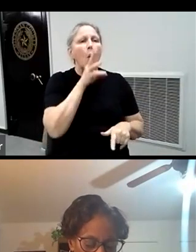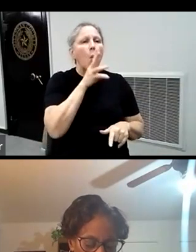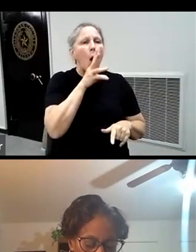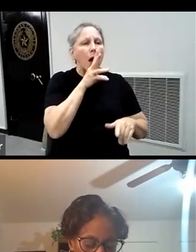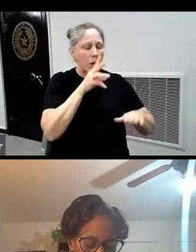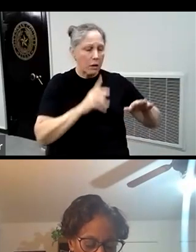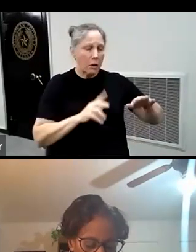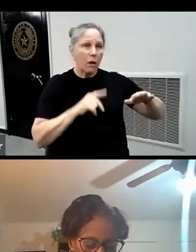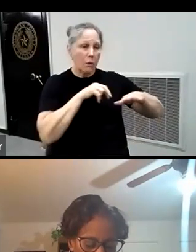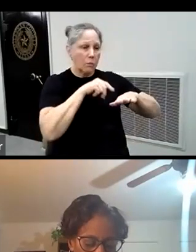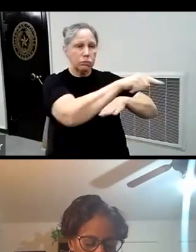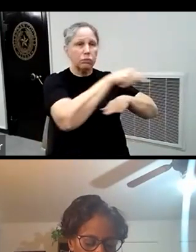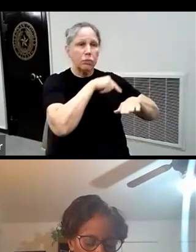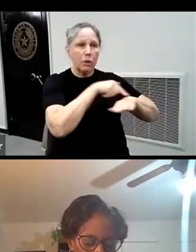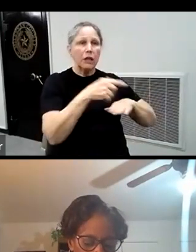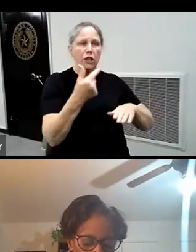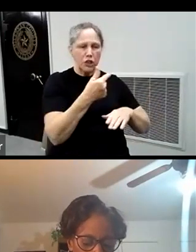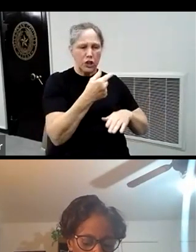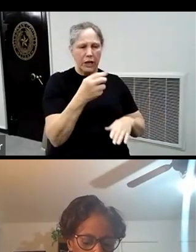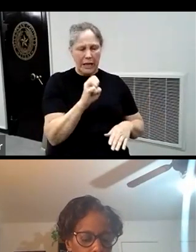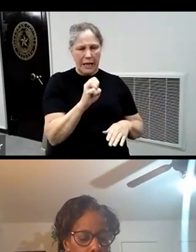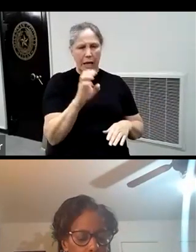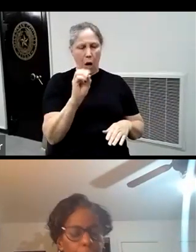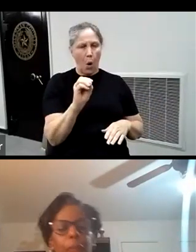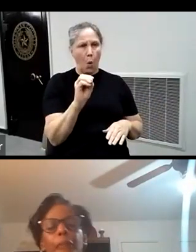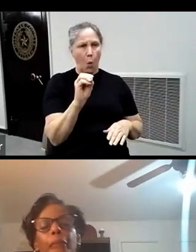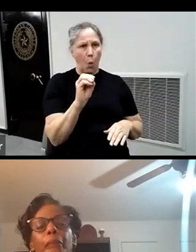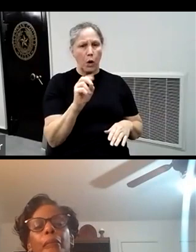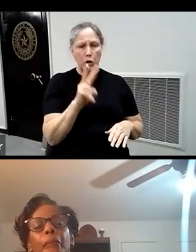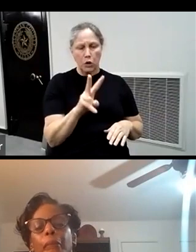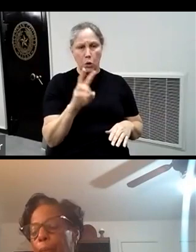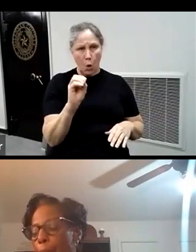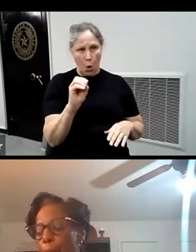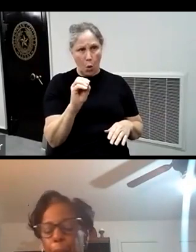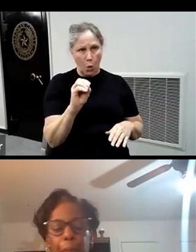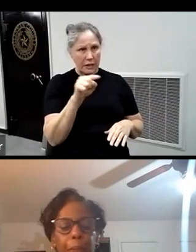crossing proposal number GEO